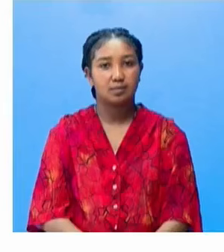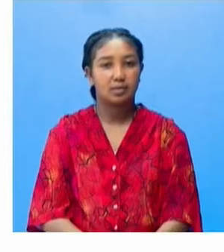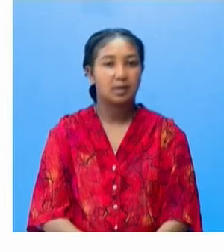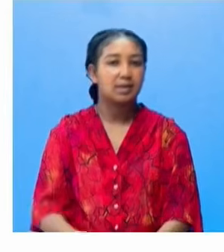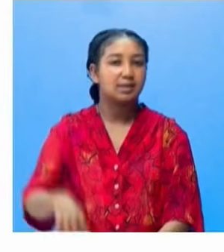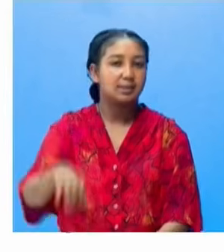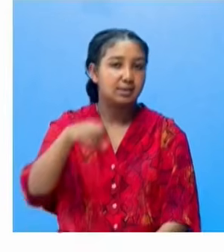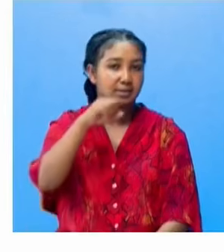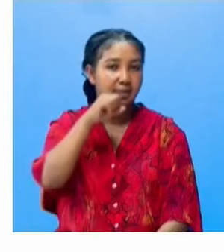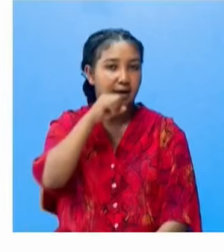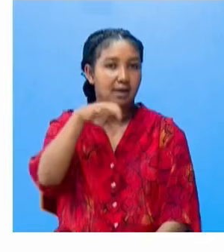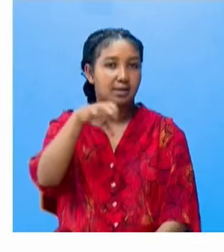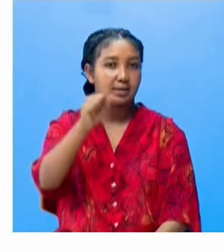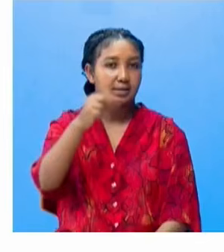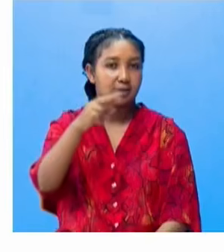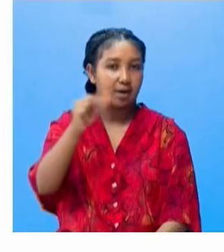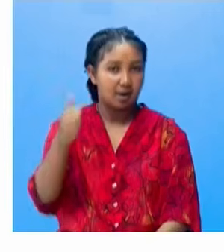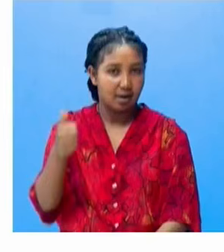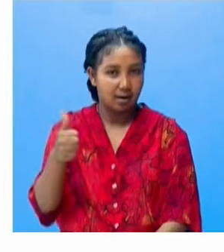Sarah